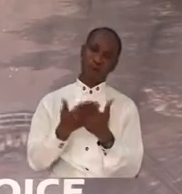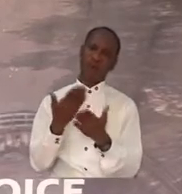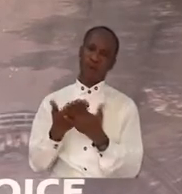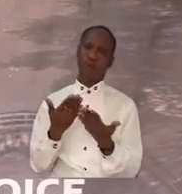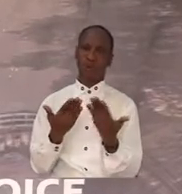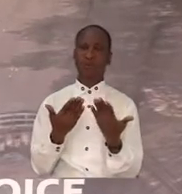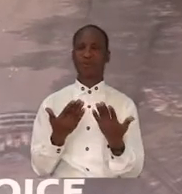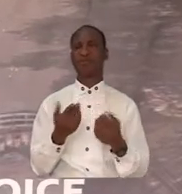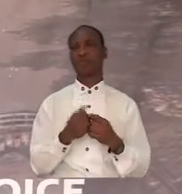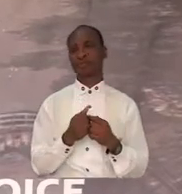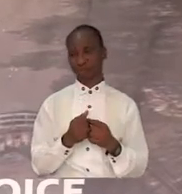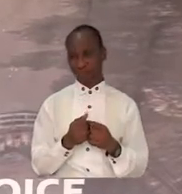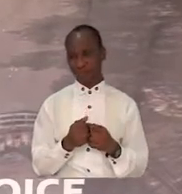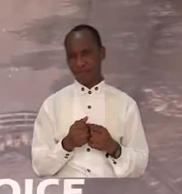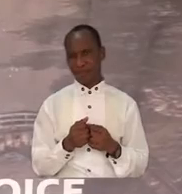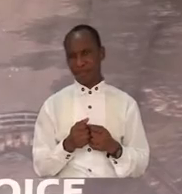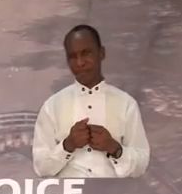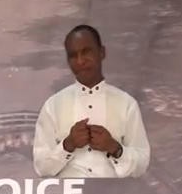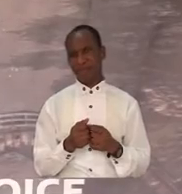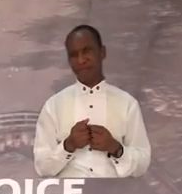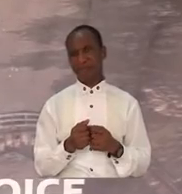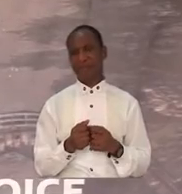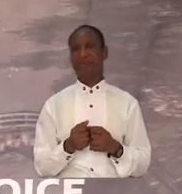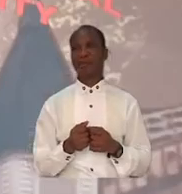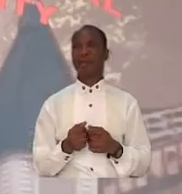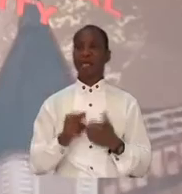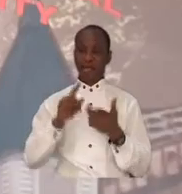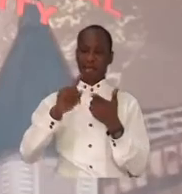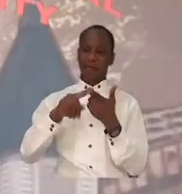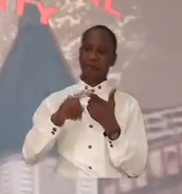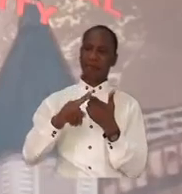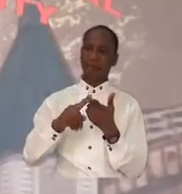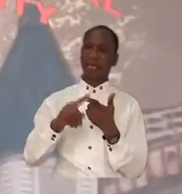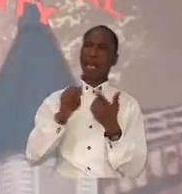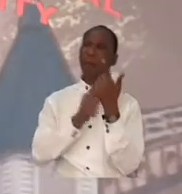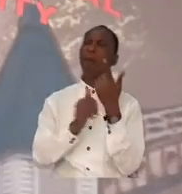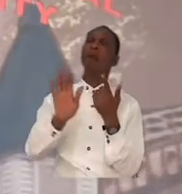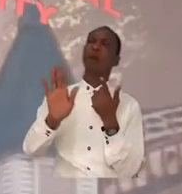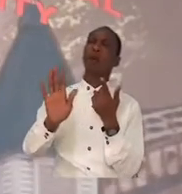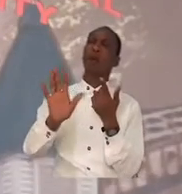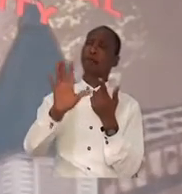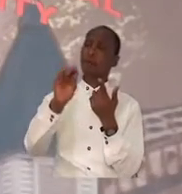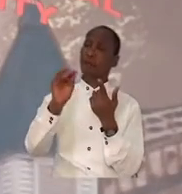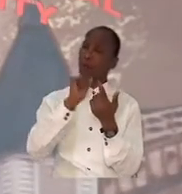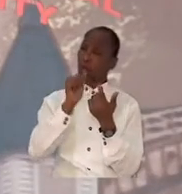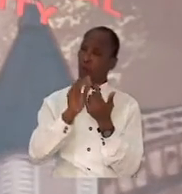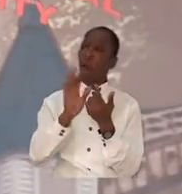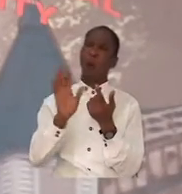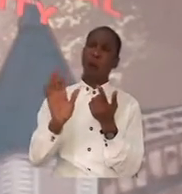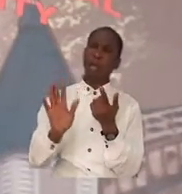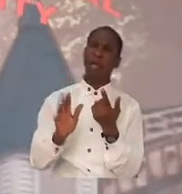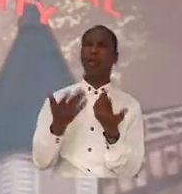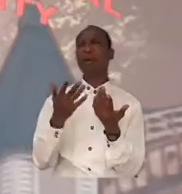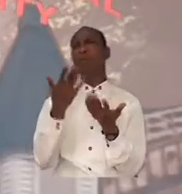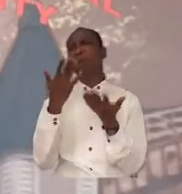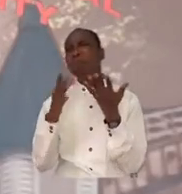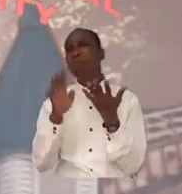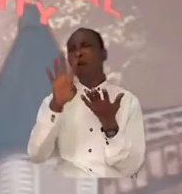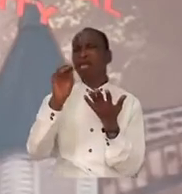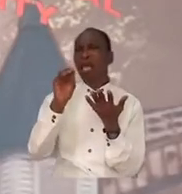mubi combed up, or Nimpa to Mrs. Sam. And was ambition so yo, Ness or Moon Ru, Adrianum, Ness or Moya